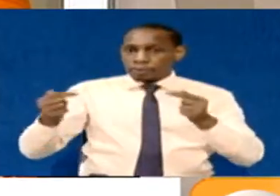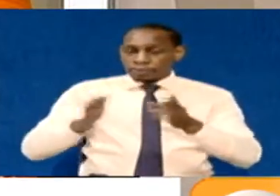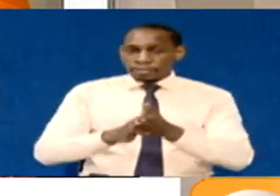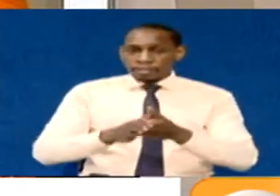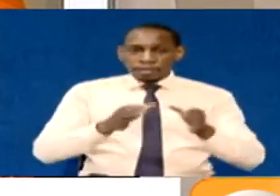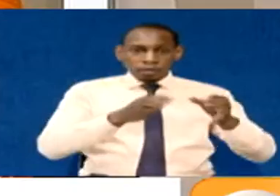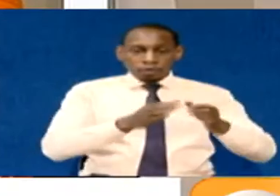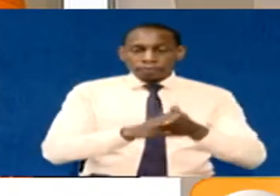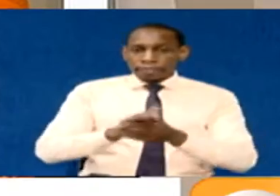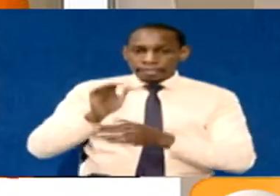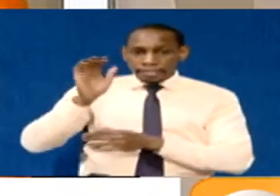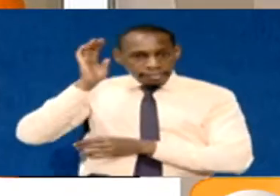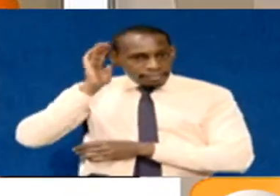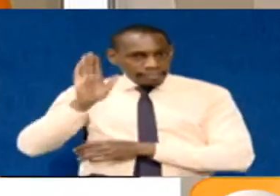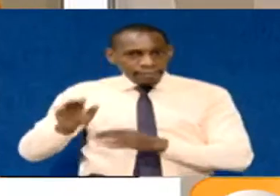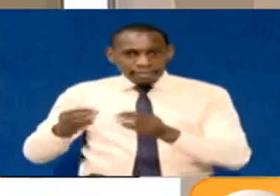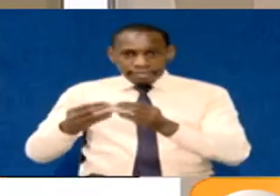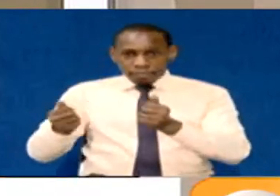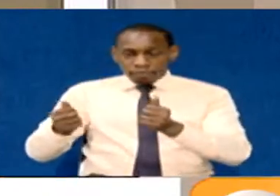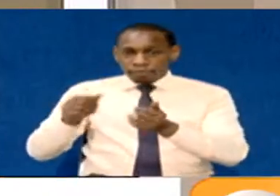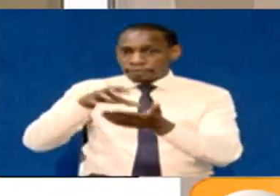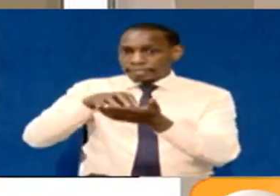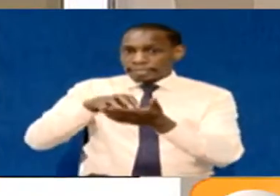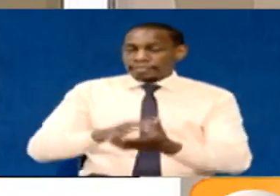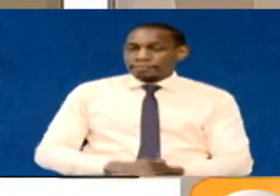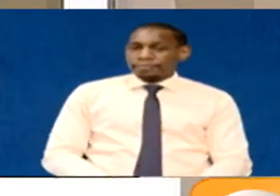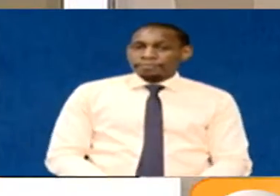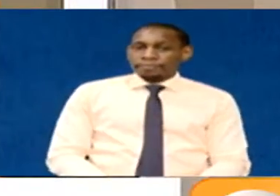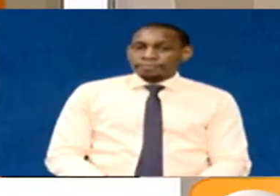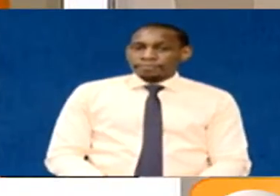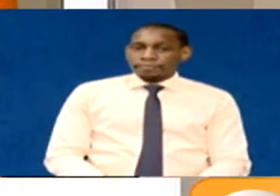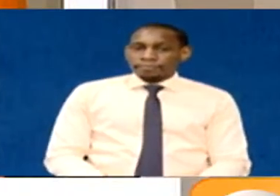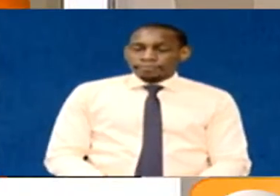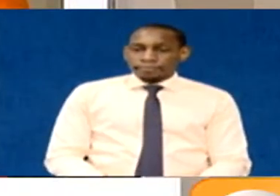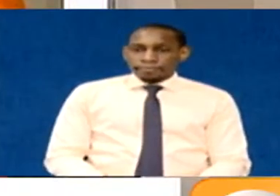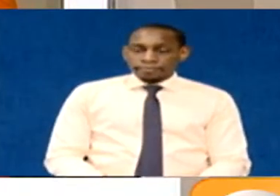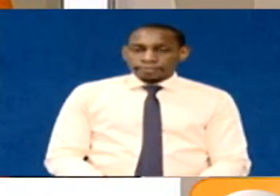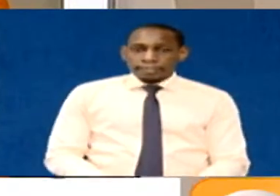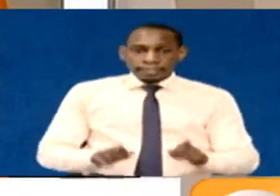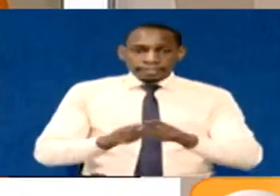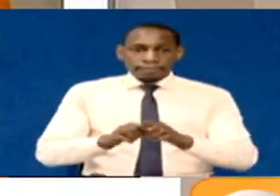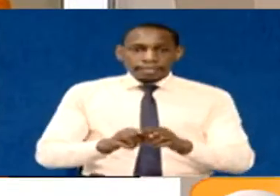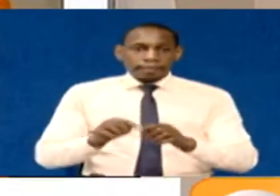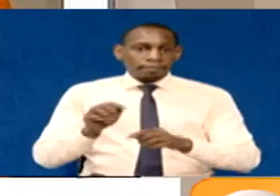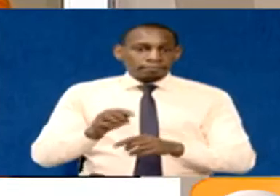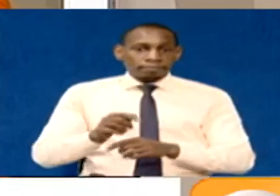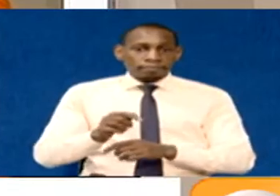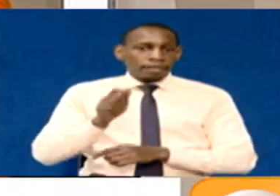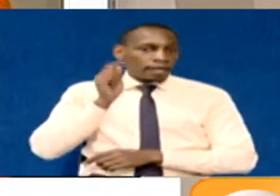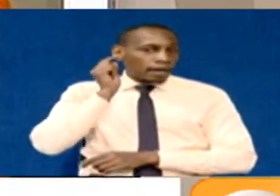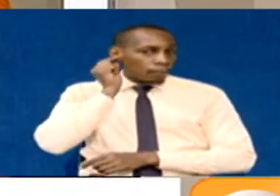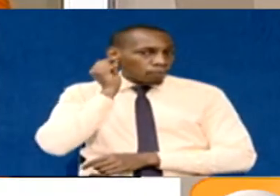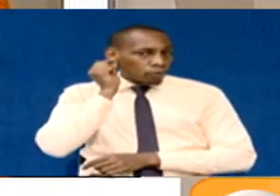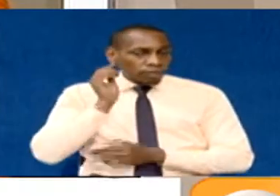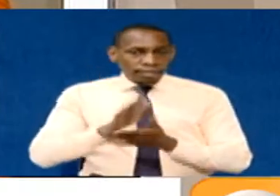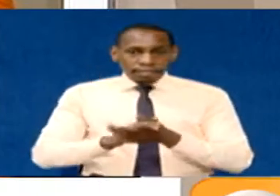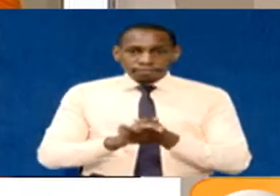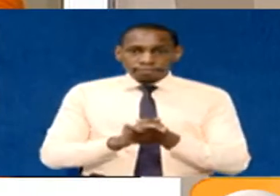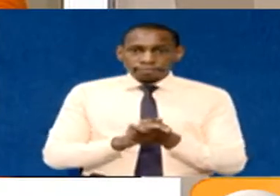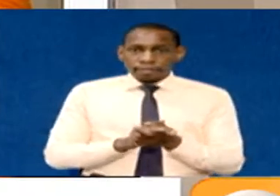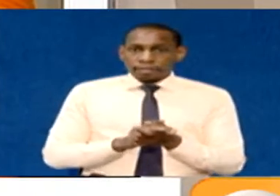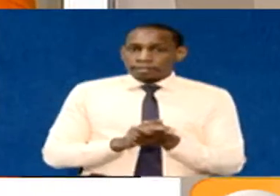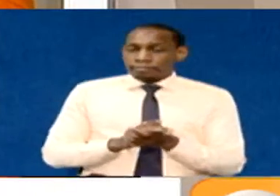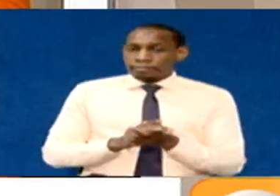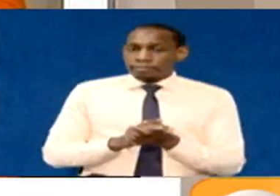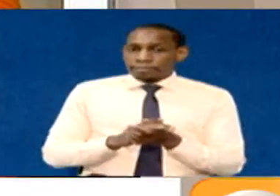tribunal listen to them and judge them. And I think for Justice William Mutunga Gashiri was speaking about how passionate he was